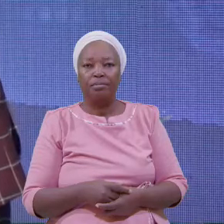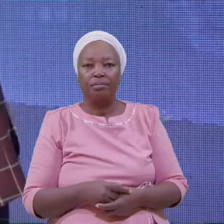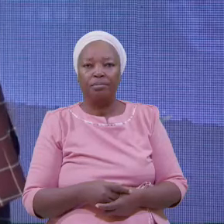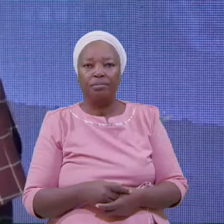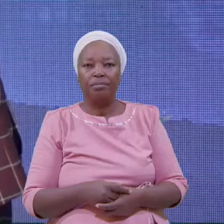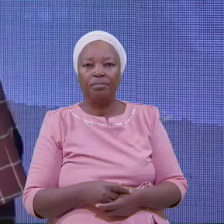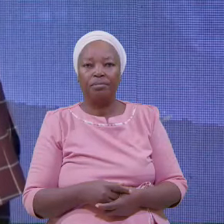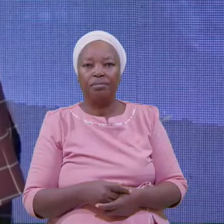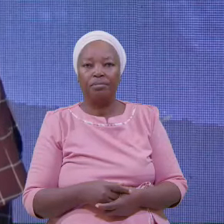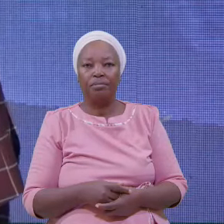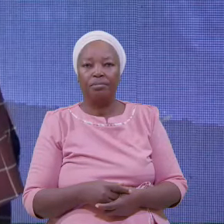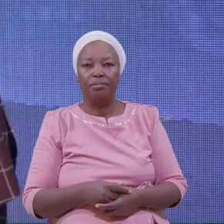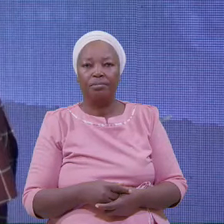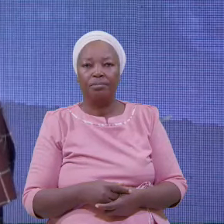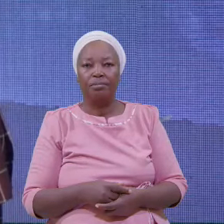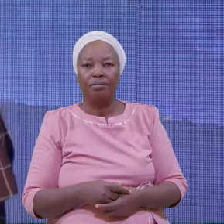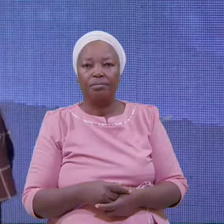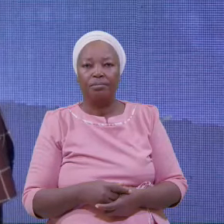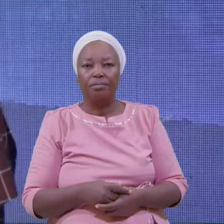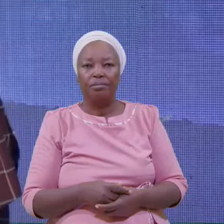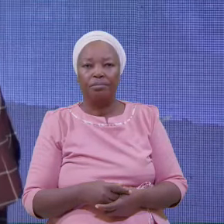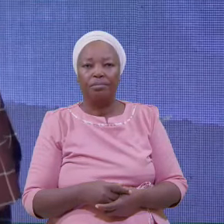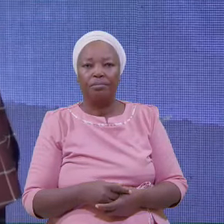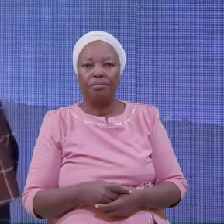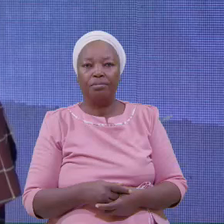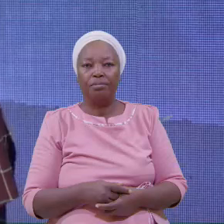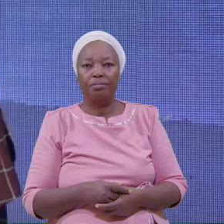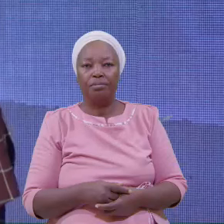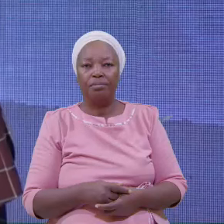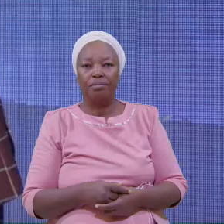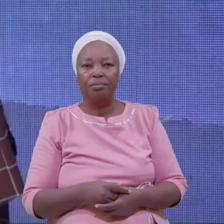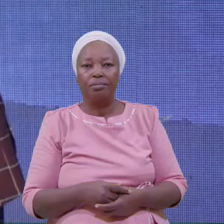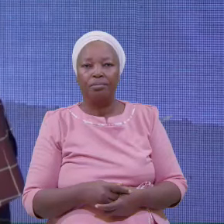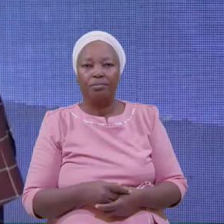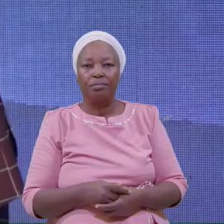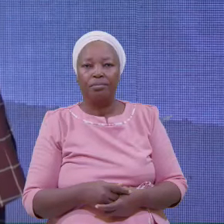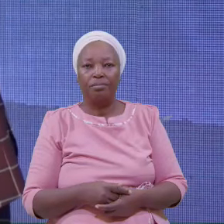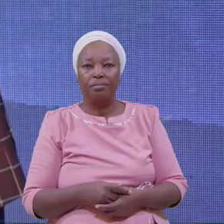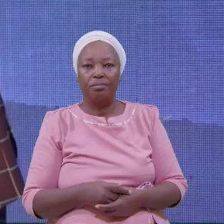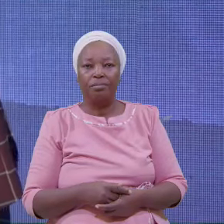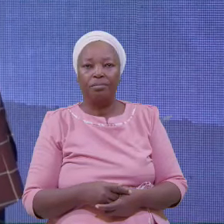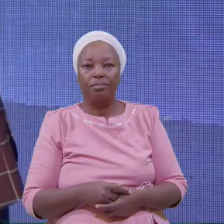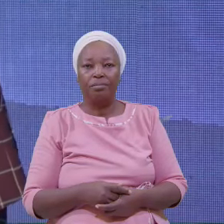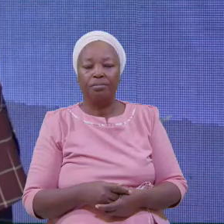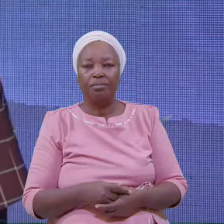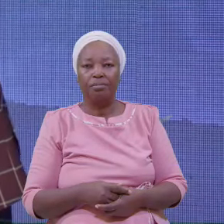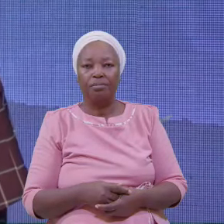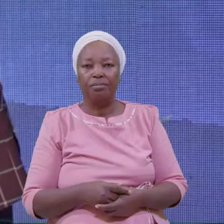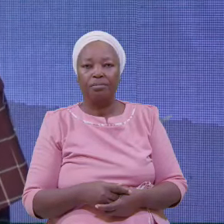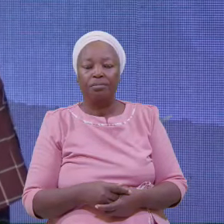While we are praying, seeking the face of the Lord tonight, seeking the face of the